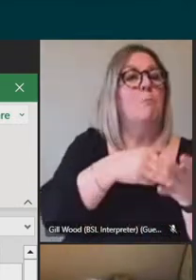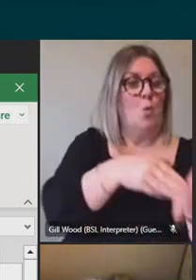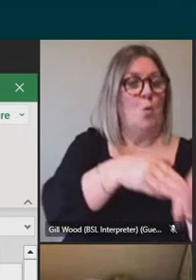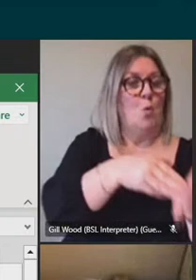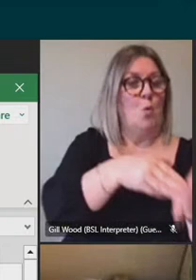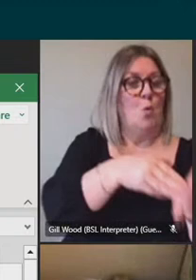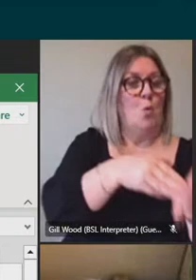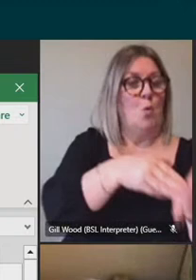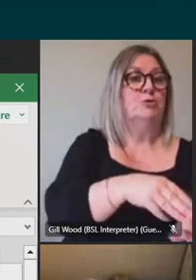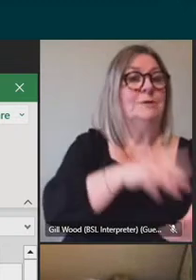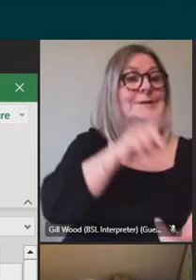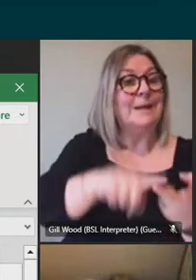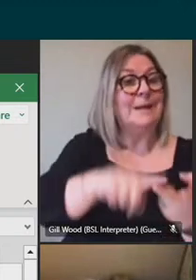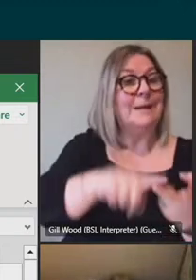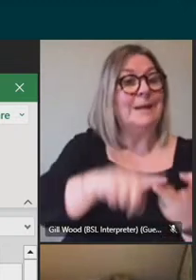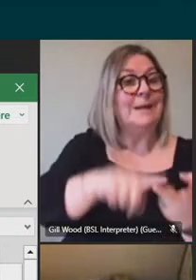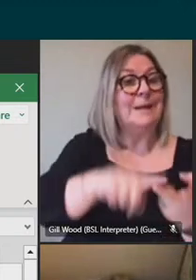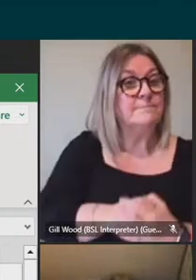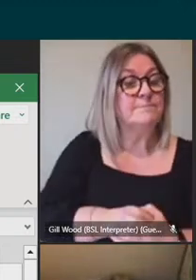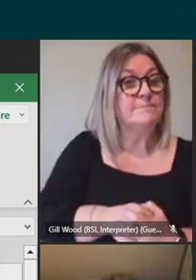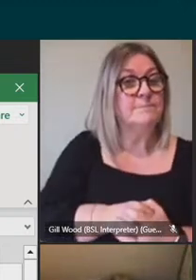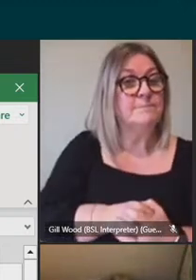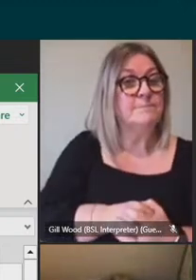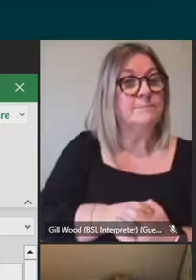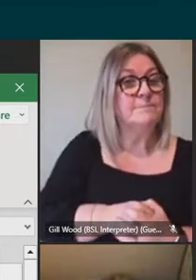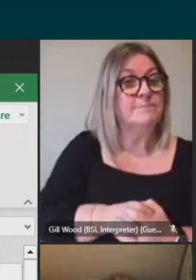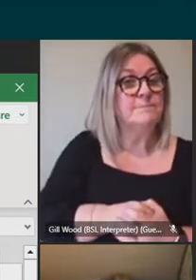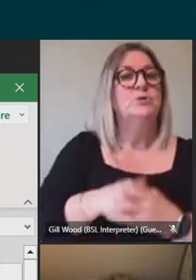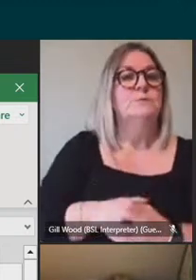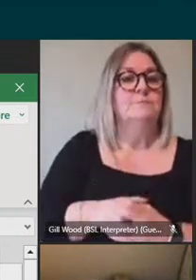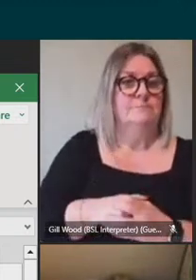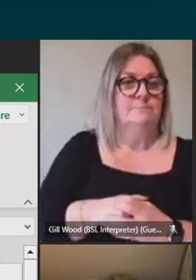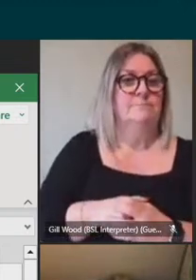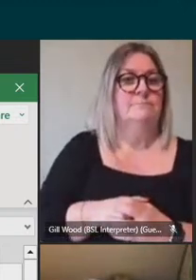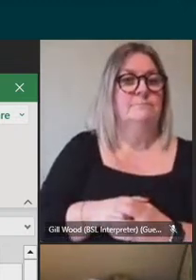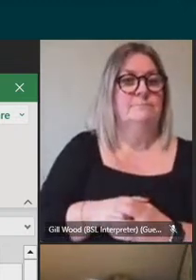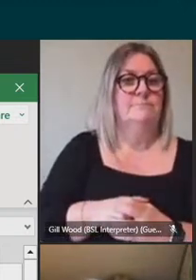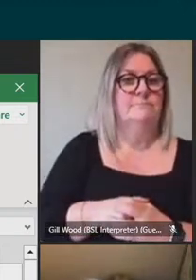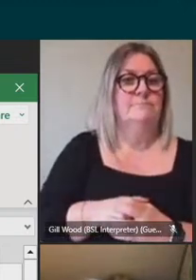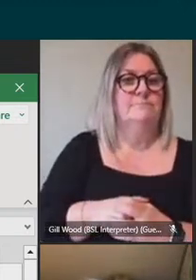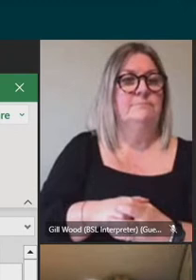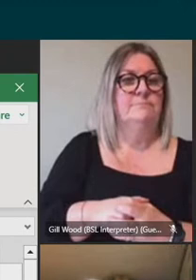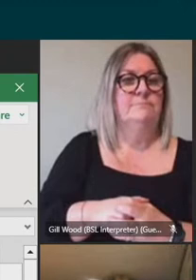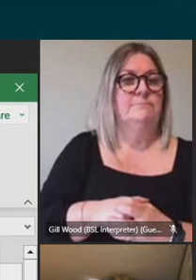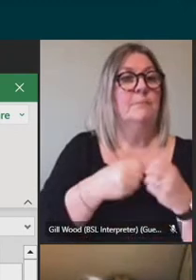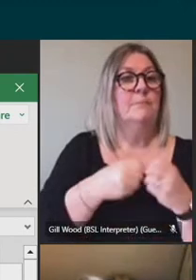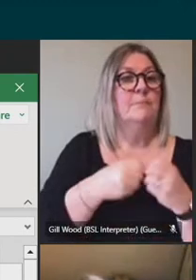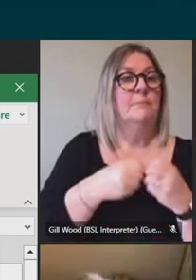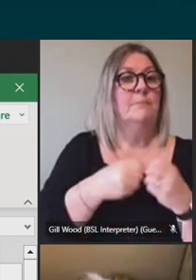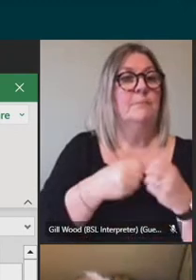Deputy convener. Motion. Councillor Bell.